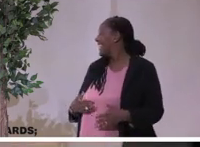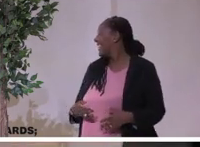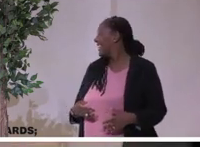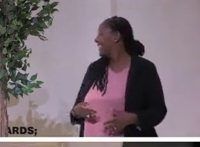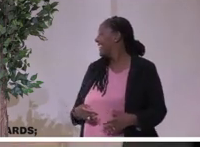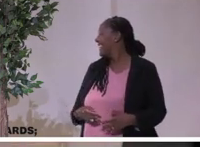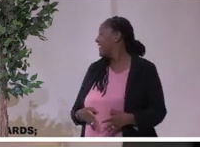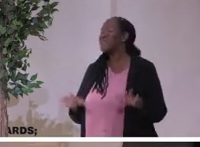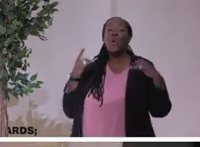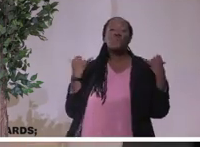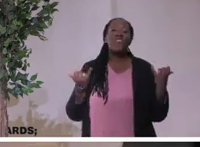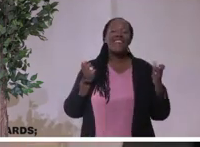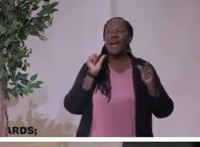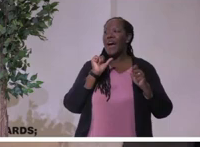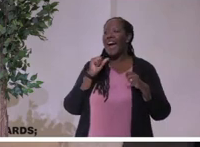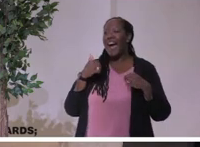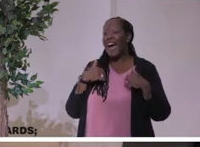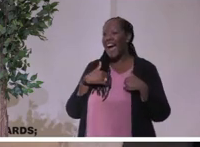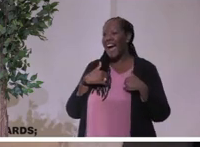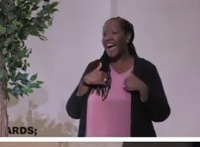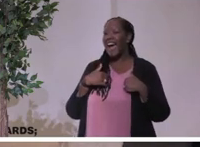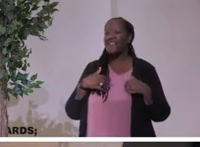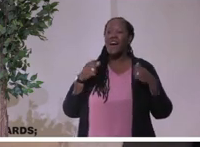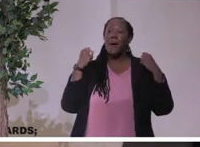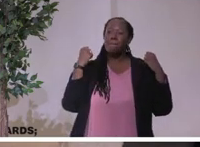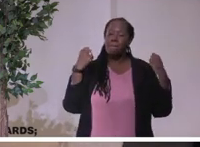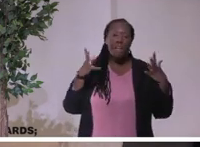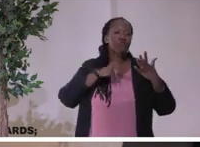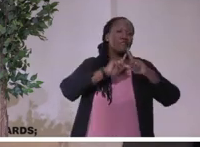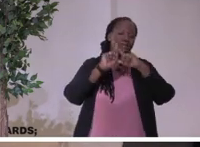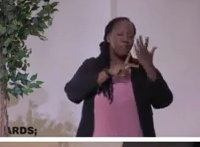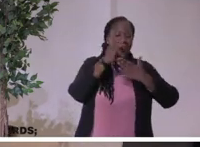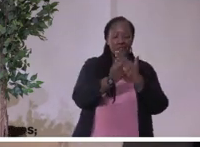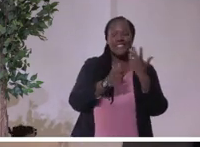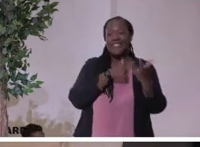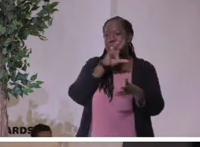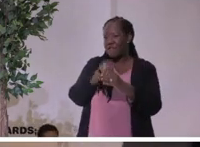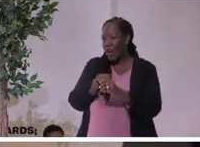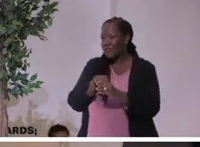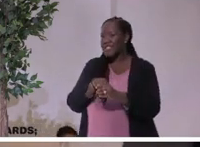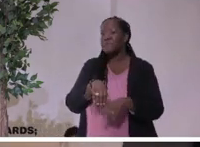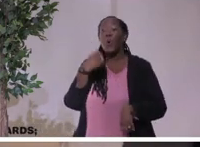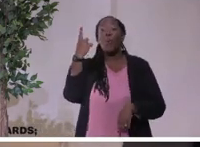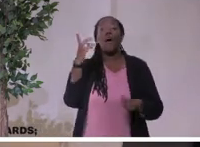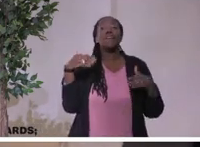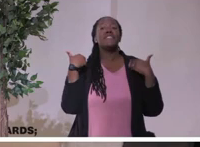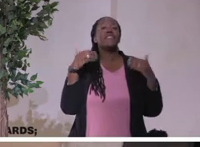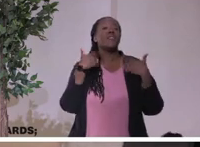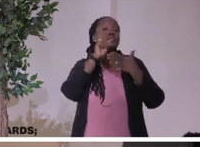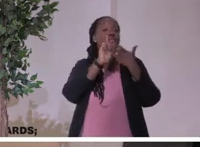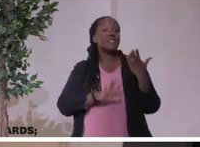Right now I'm working, I have a bunch of projects that I'm working on right now that actually one of the young designers that I